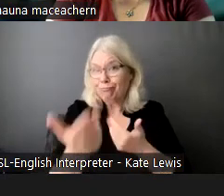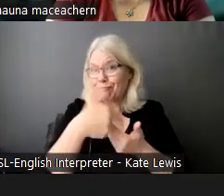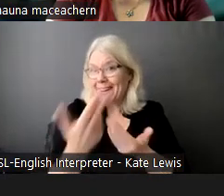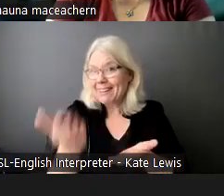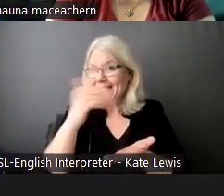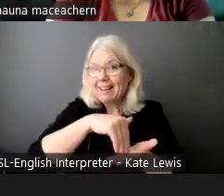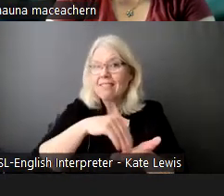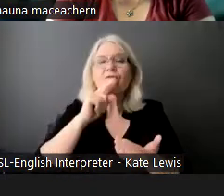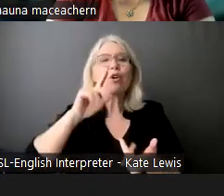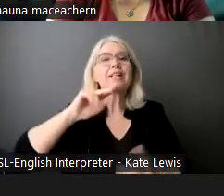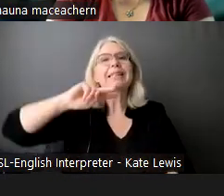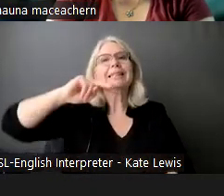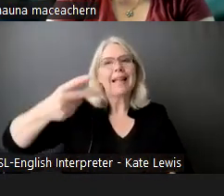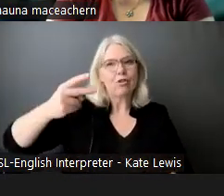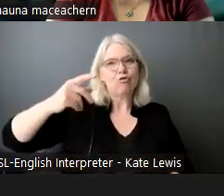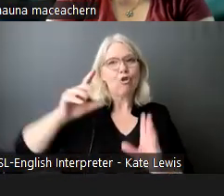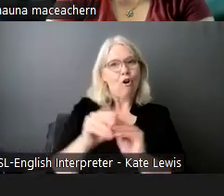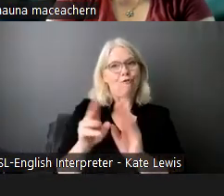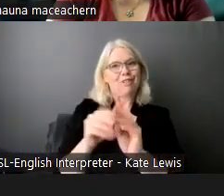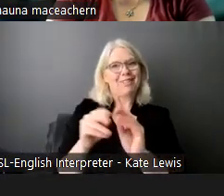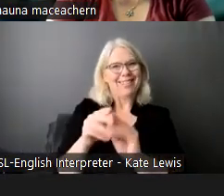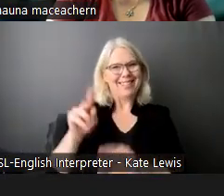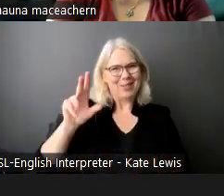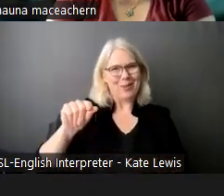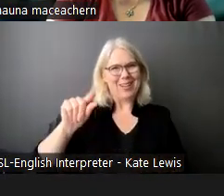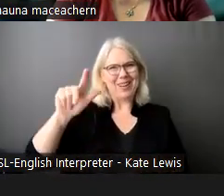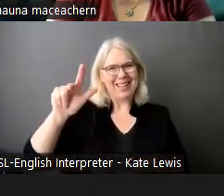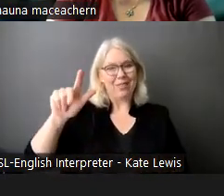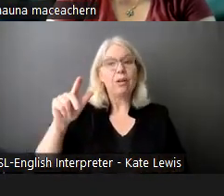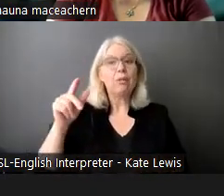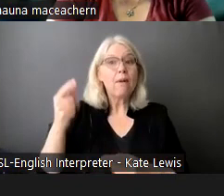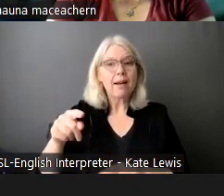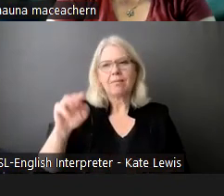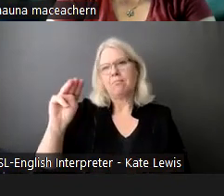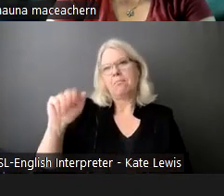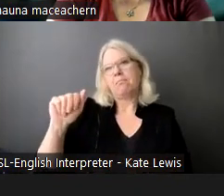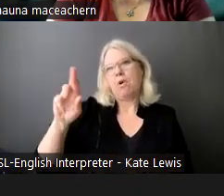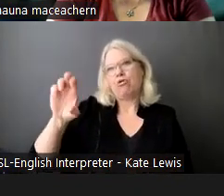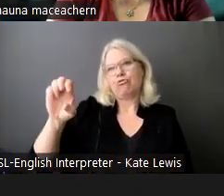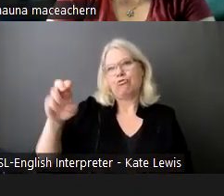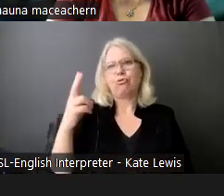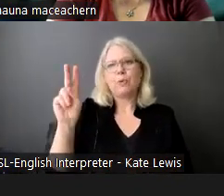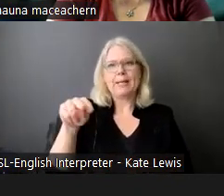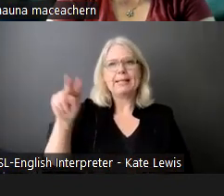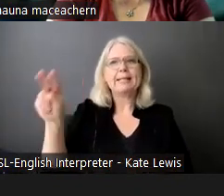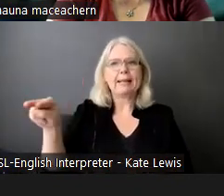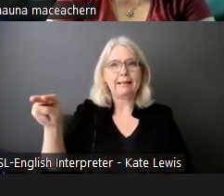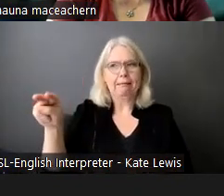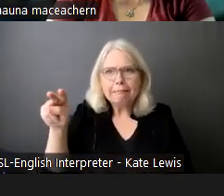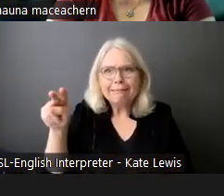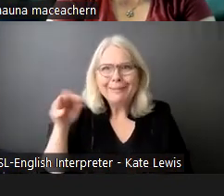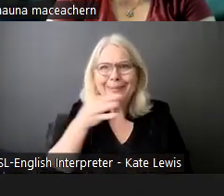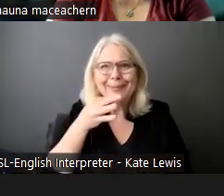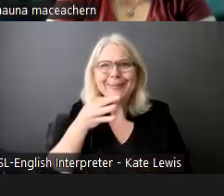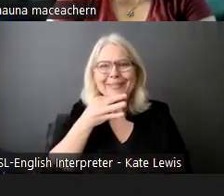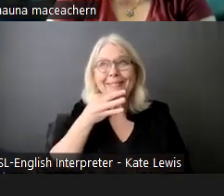second conference of 2023. It will be held on March 22nd. So my goodness, just around the